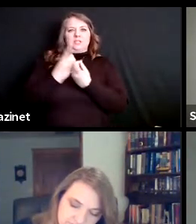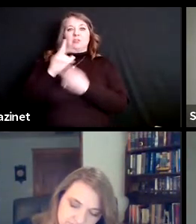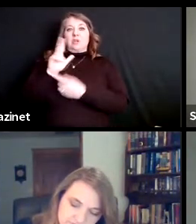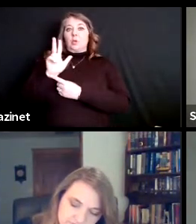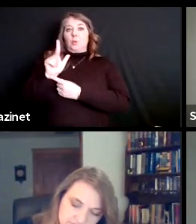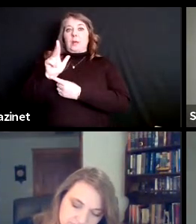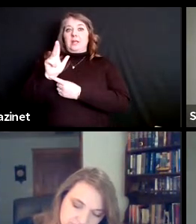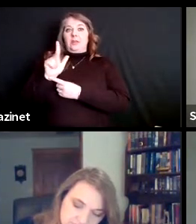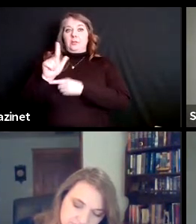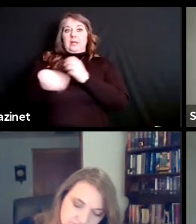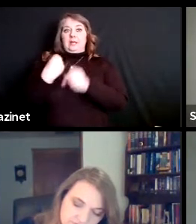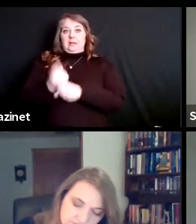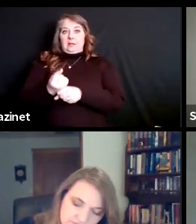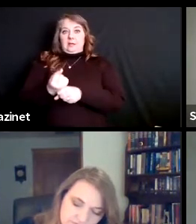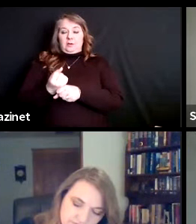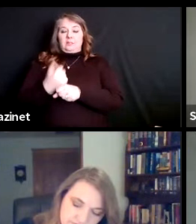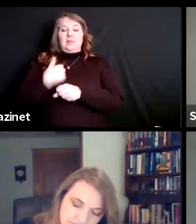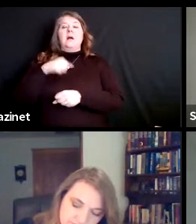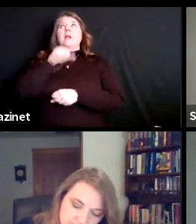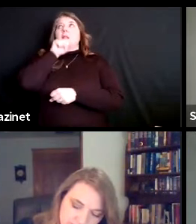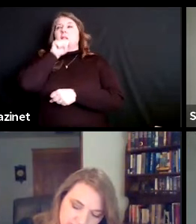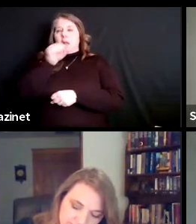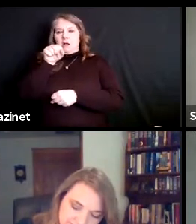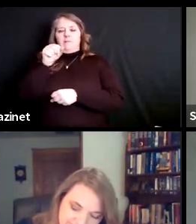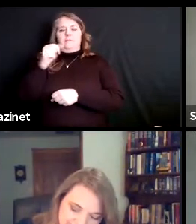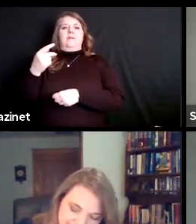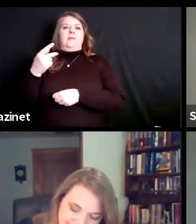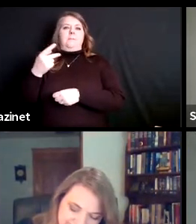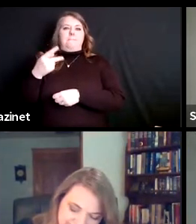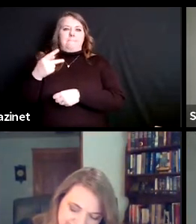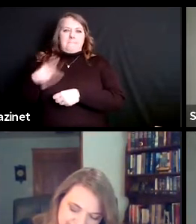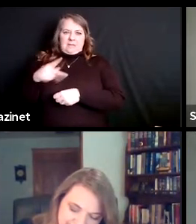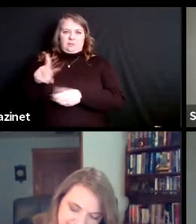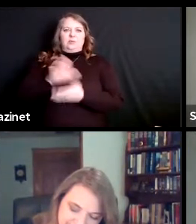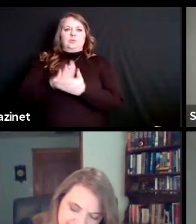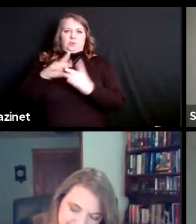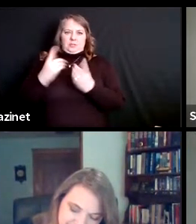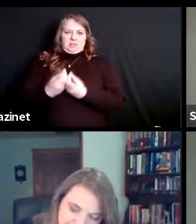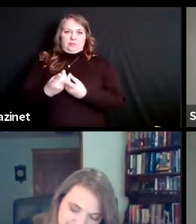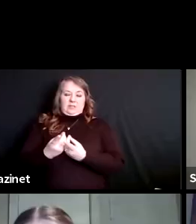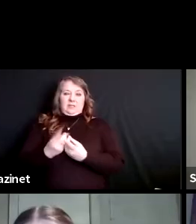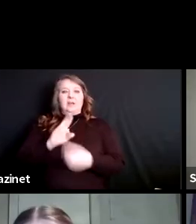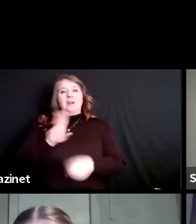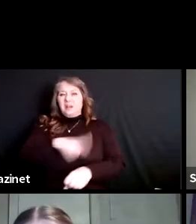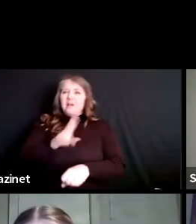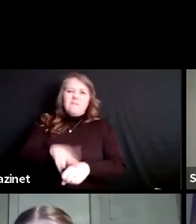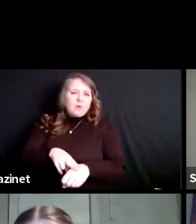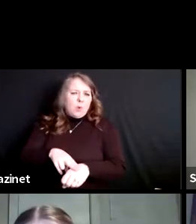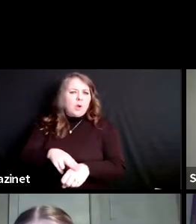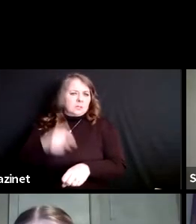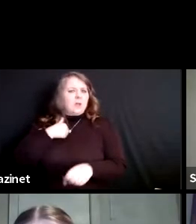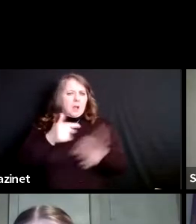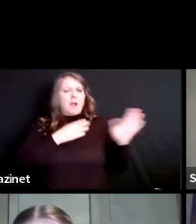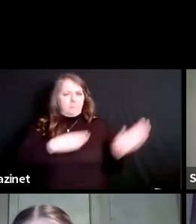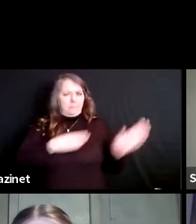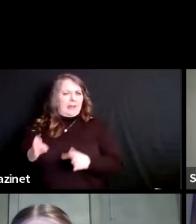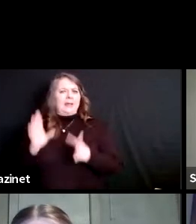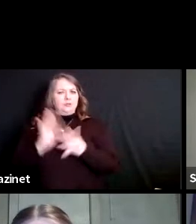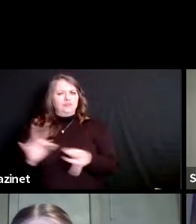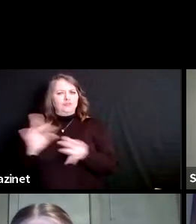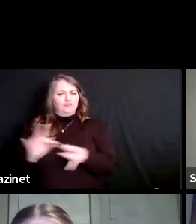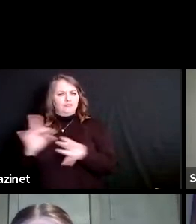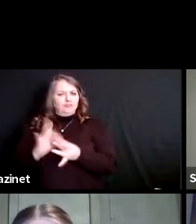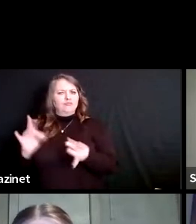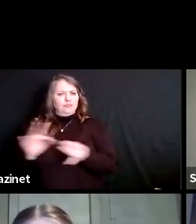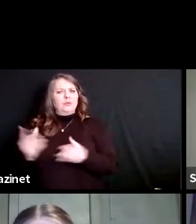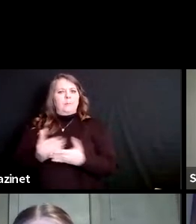years, and I love the Pasco School District. Of course, I had planned to say many things